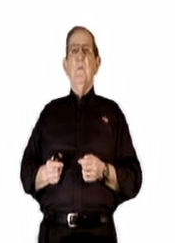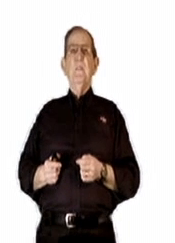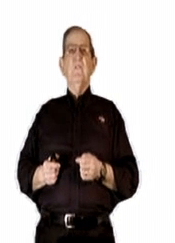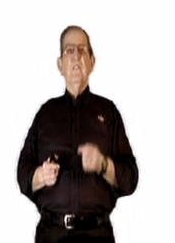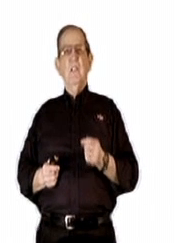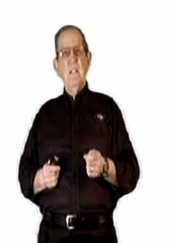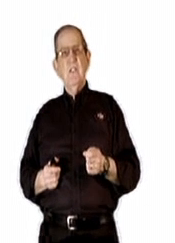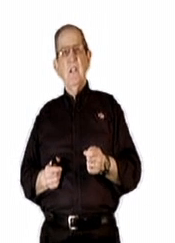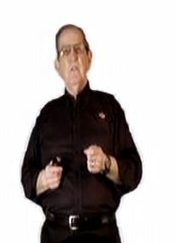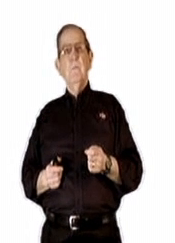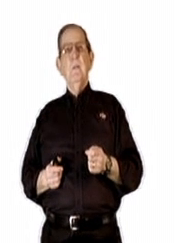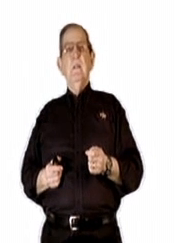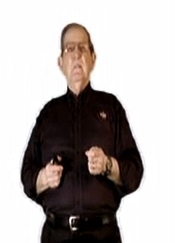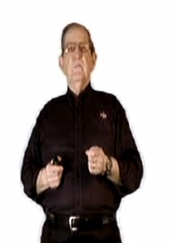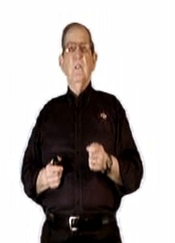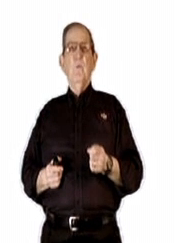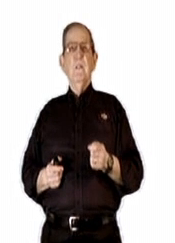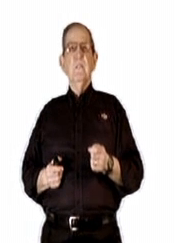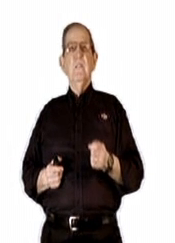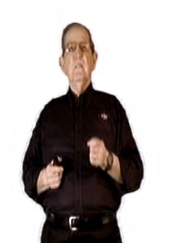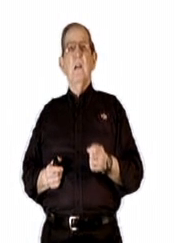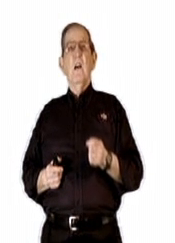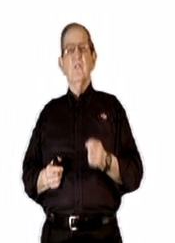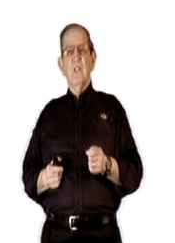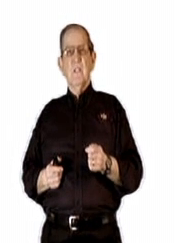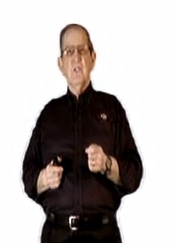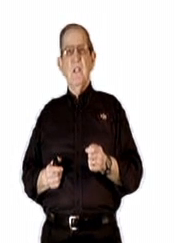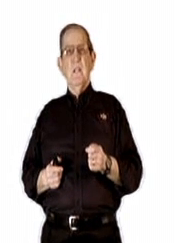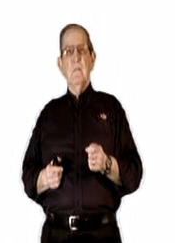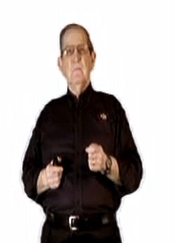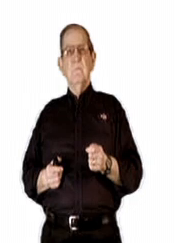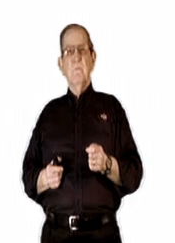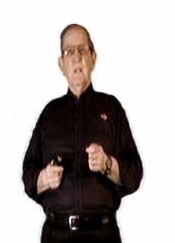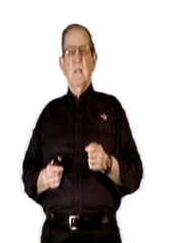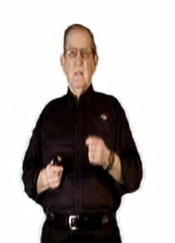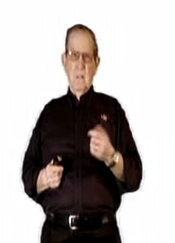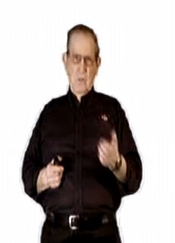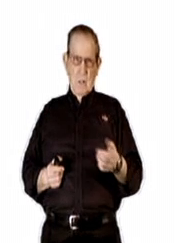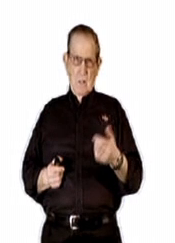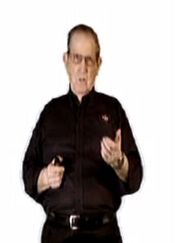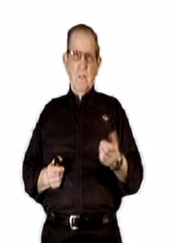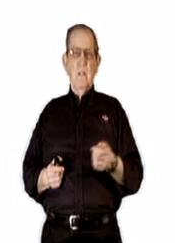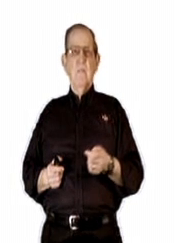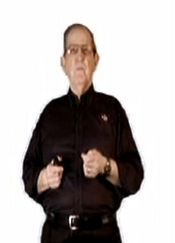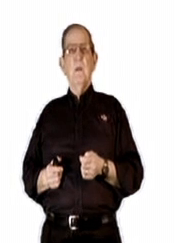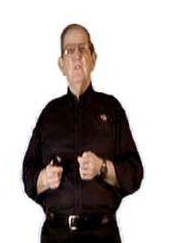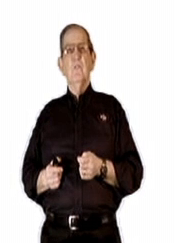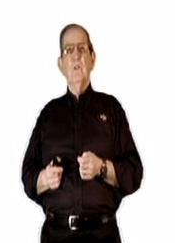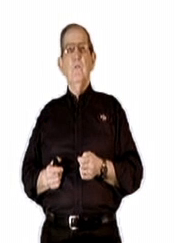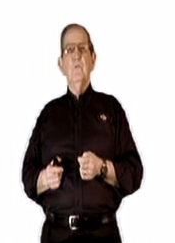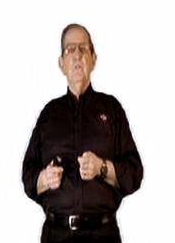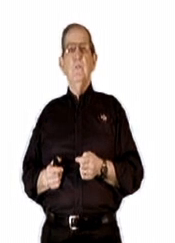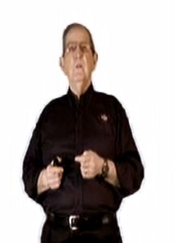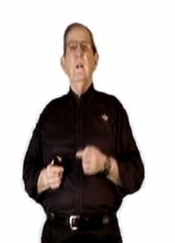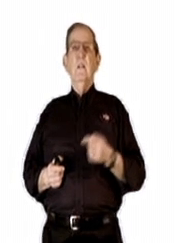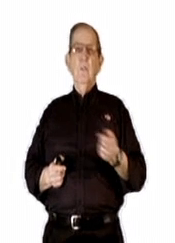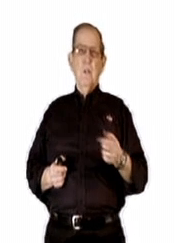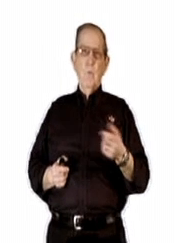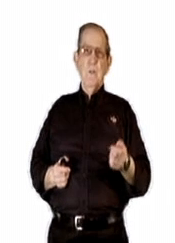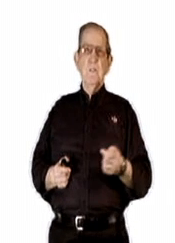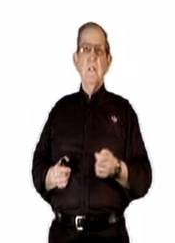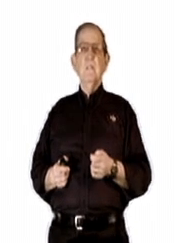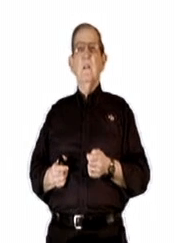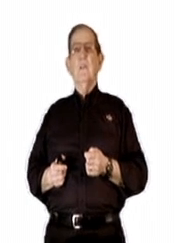on this in detail, to see 110.16 and look at the informational note too. Look